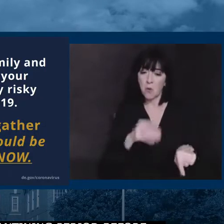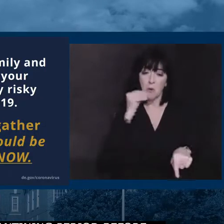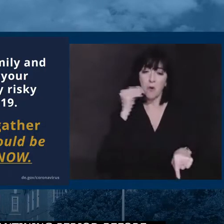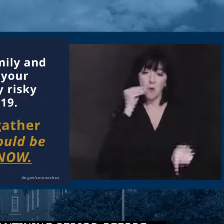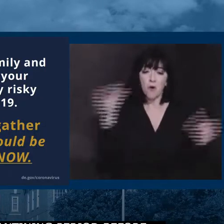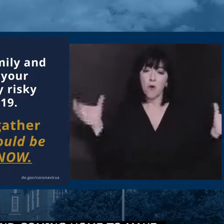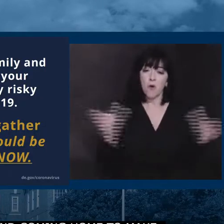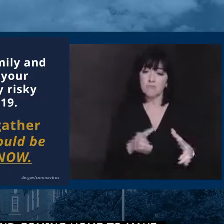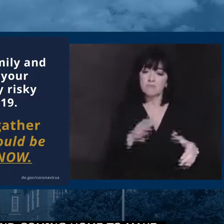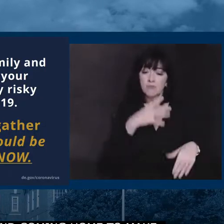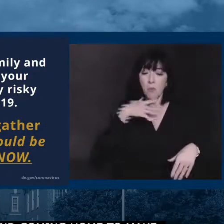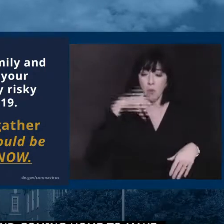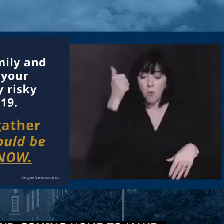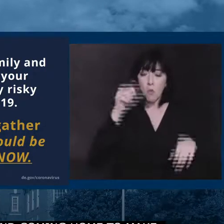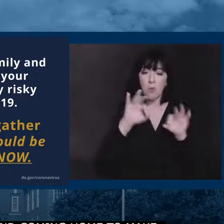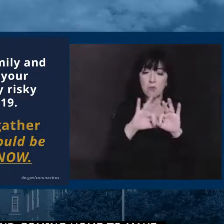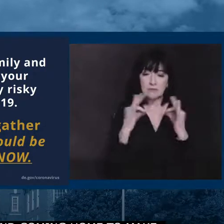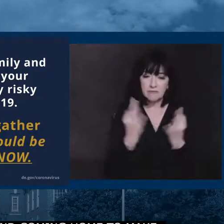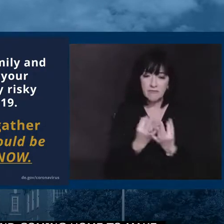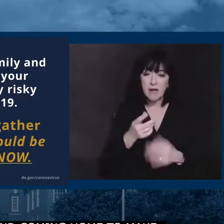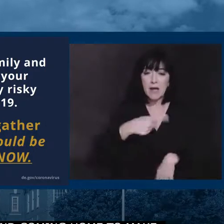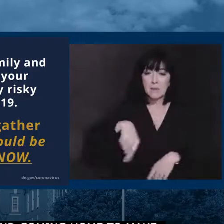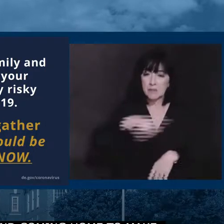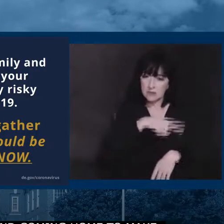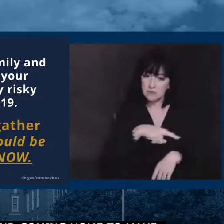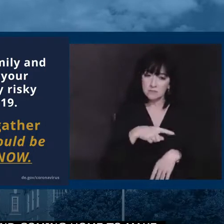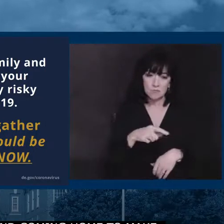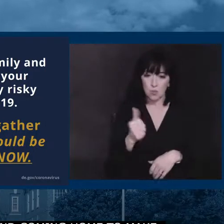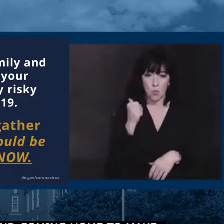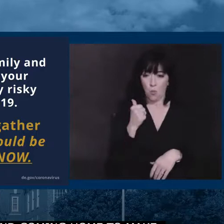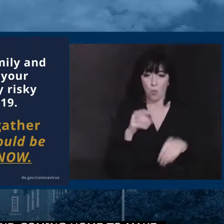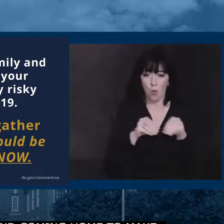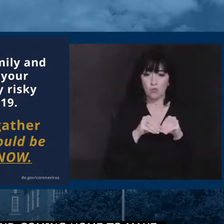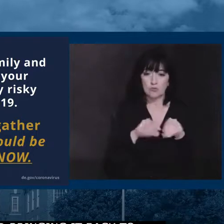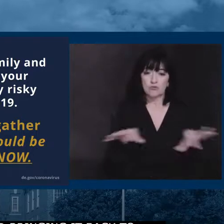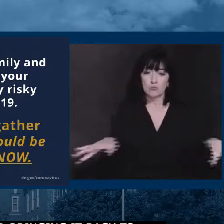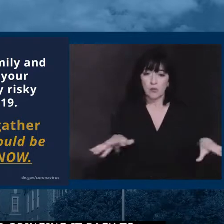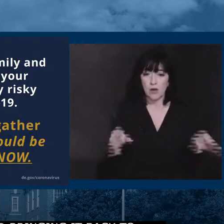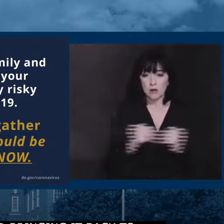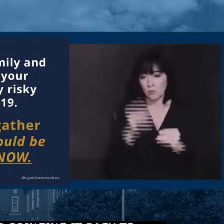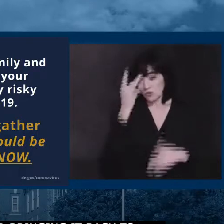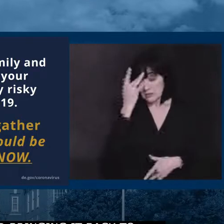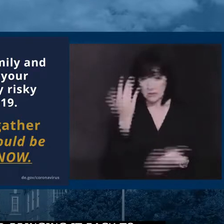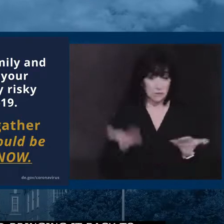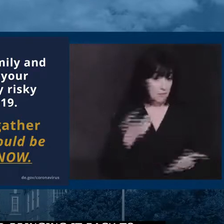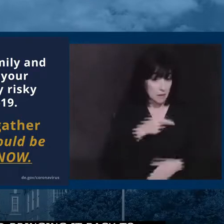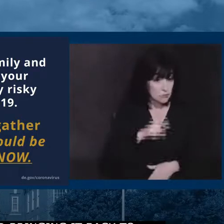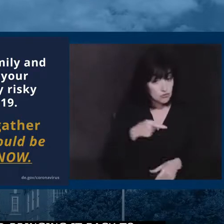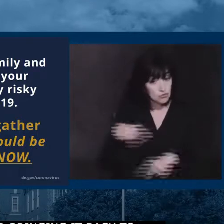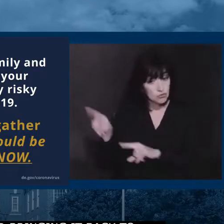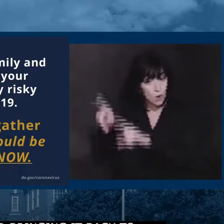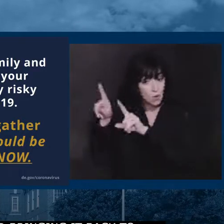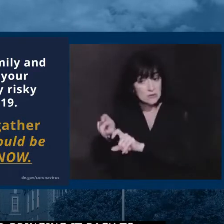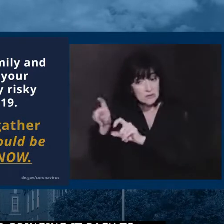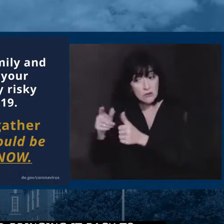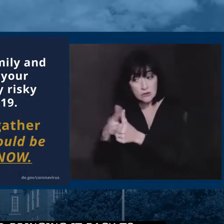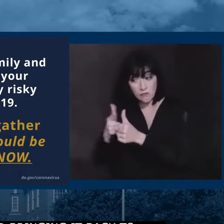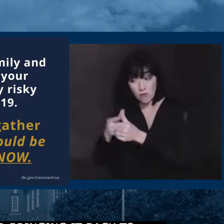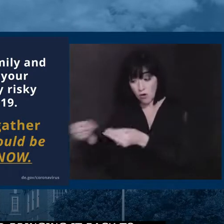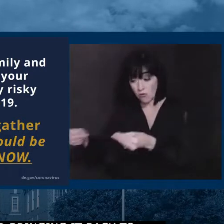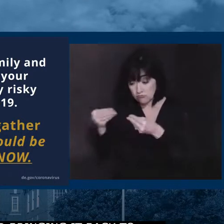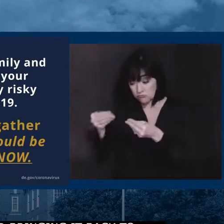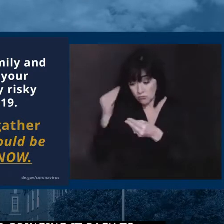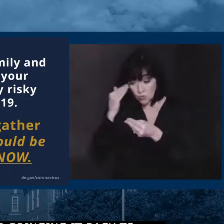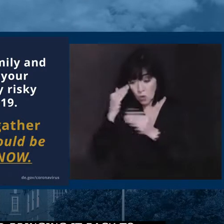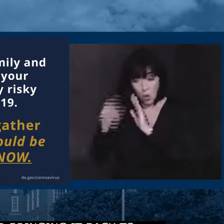to your family. Maybe use access to testing. Make sure you're wearing your masks when